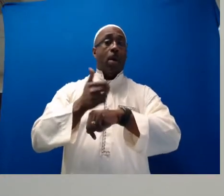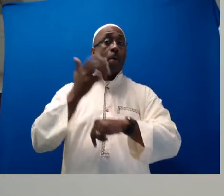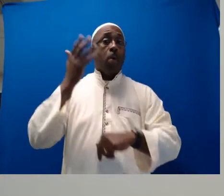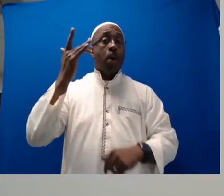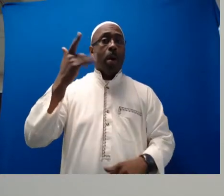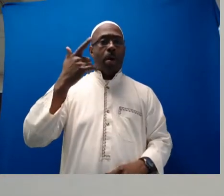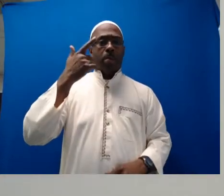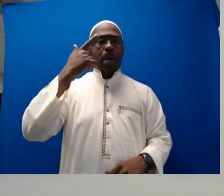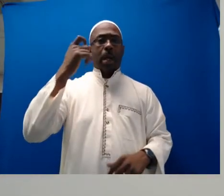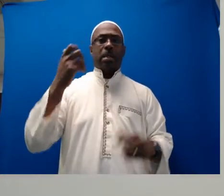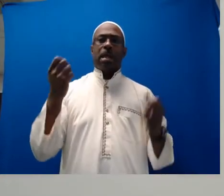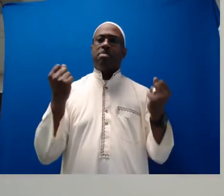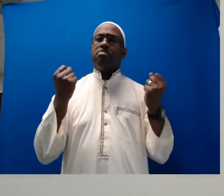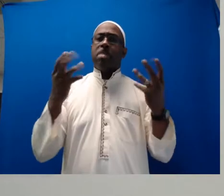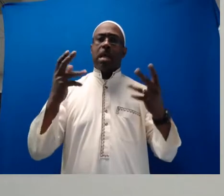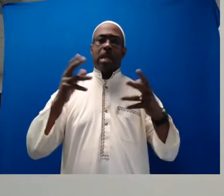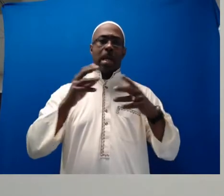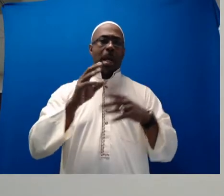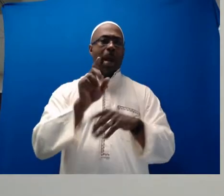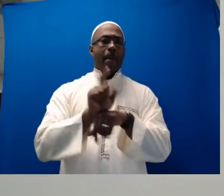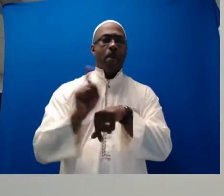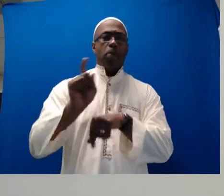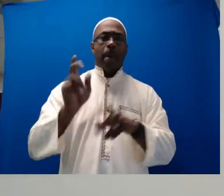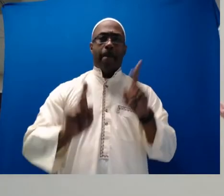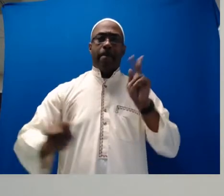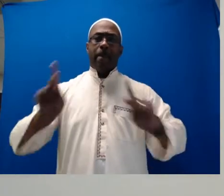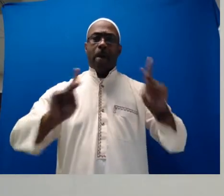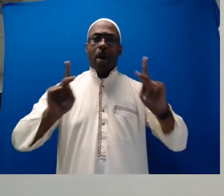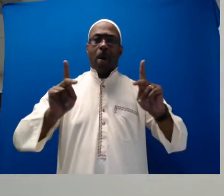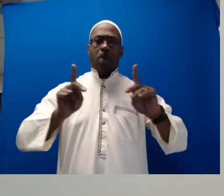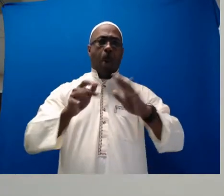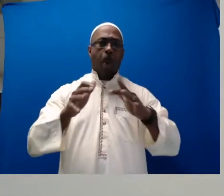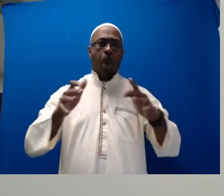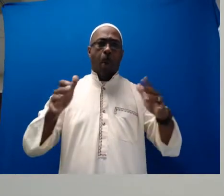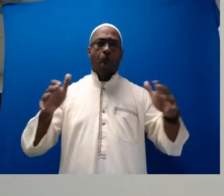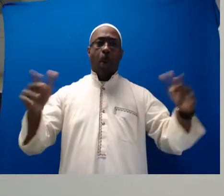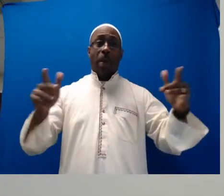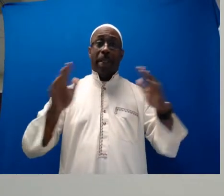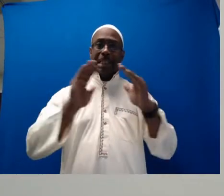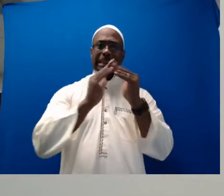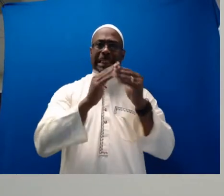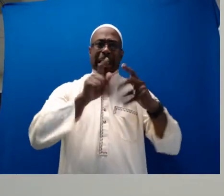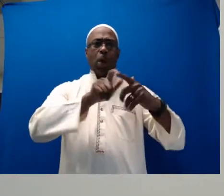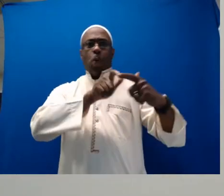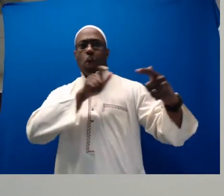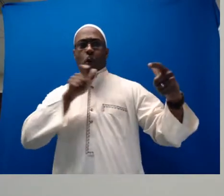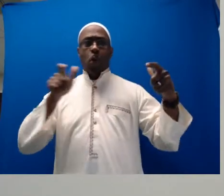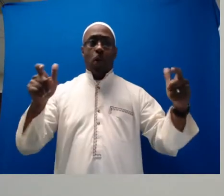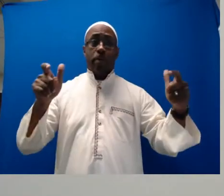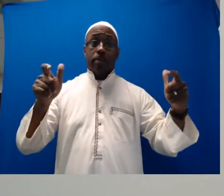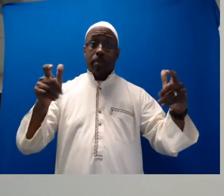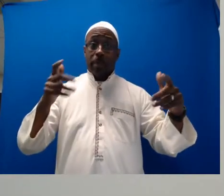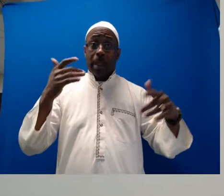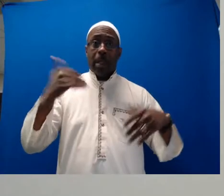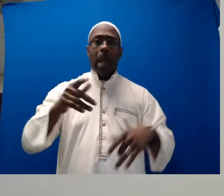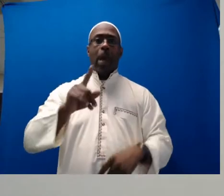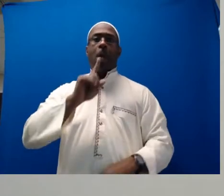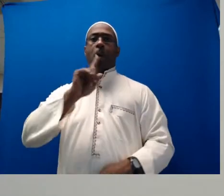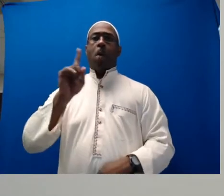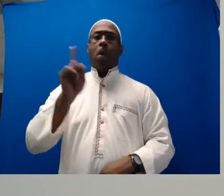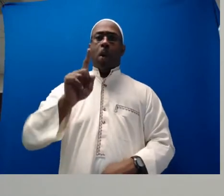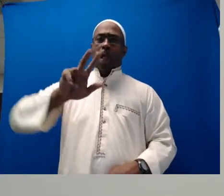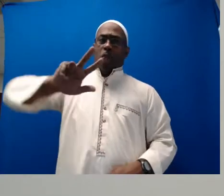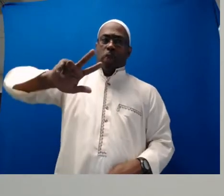because the quantity of Muslims increased and therefore the city of Medina as a whole increased, he ordered that this third adhan, which is